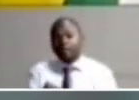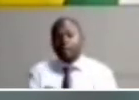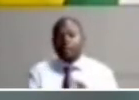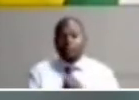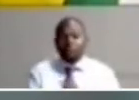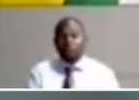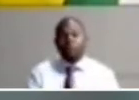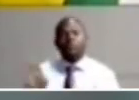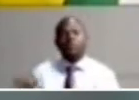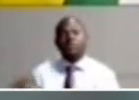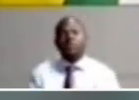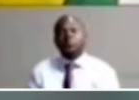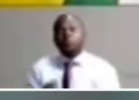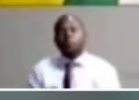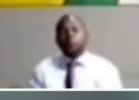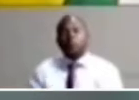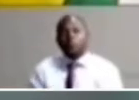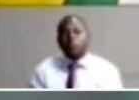into taxis,